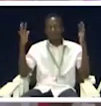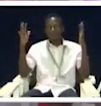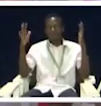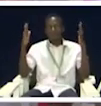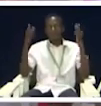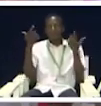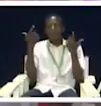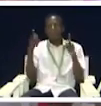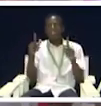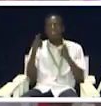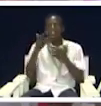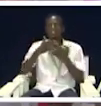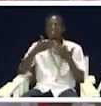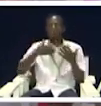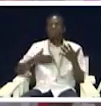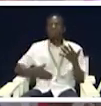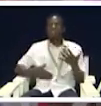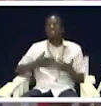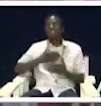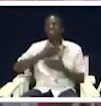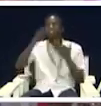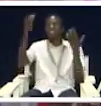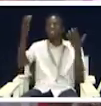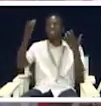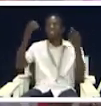Let somebody shout